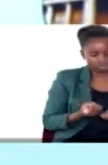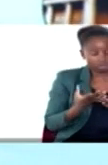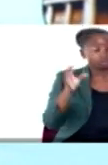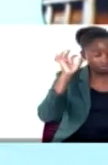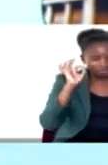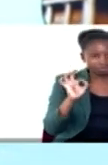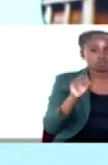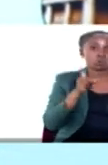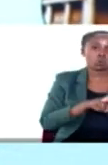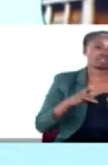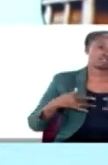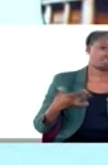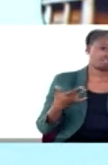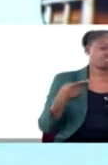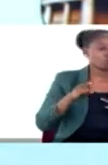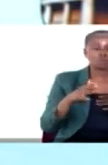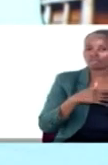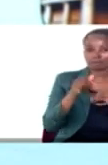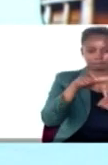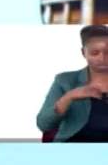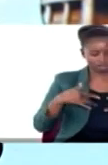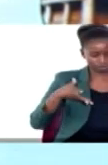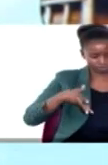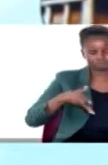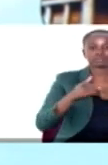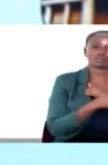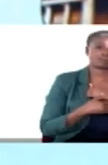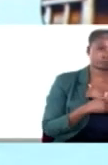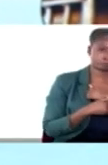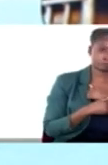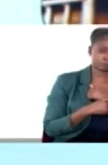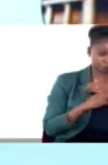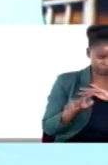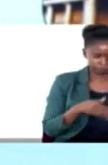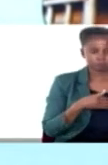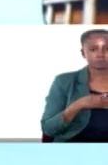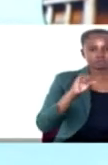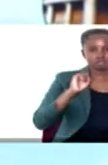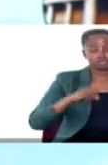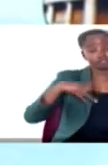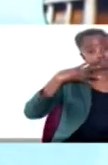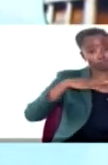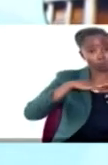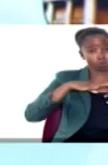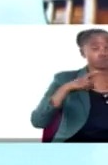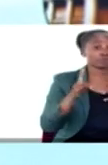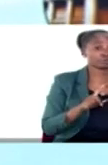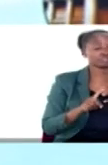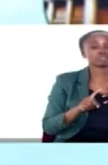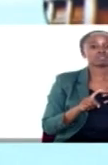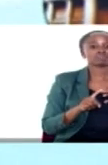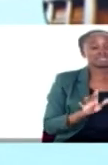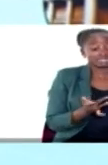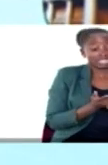new citizens in our cities. The fourth mega trend is that rapid